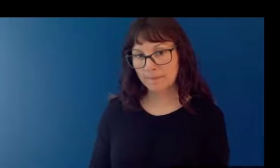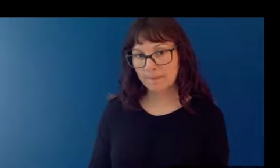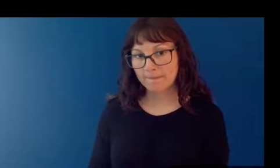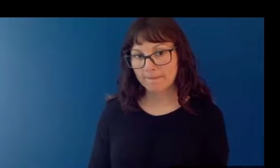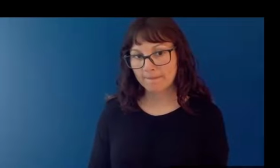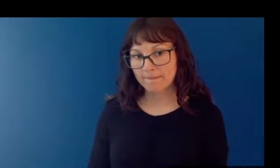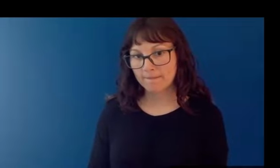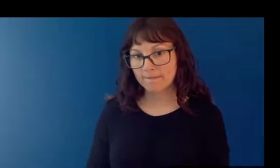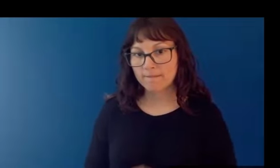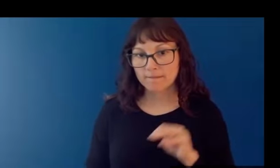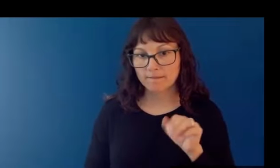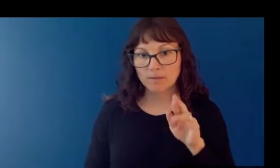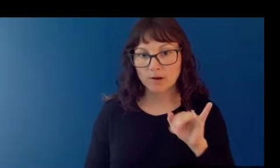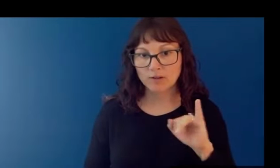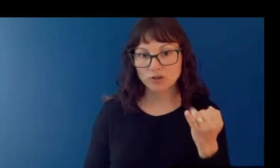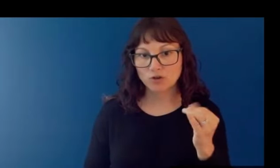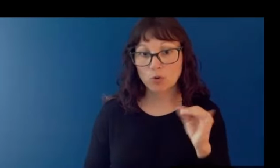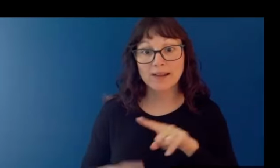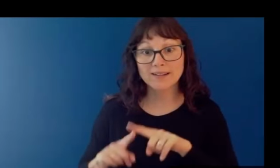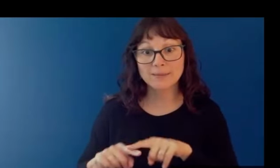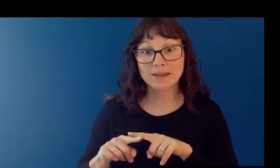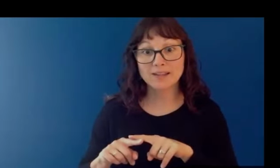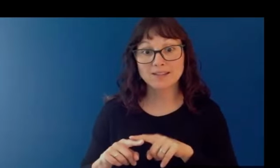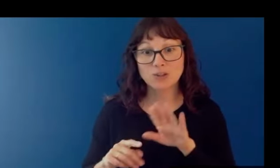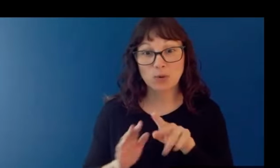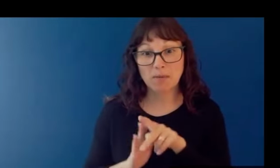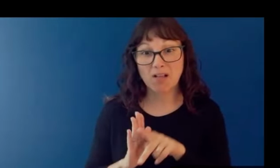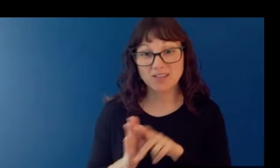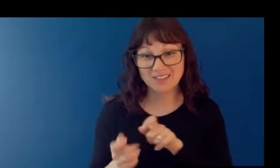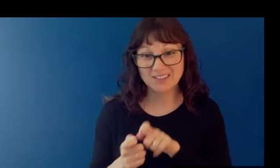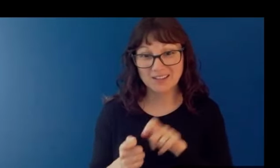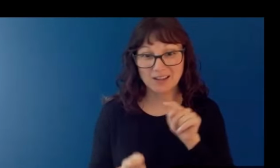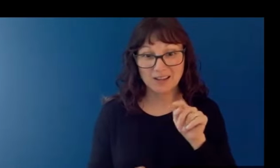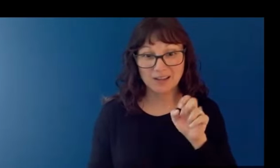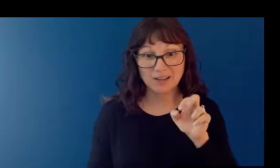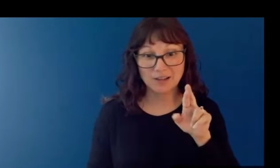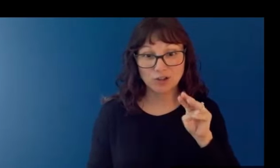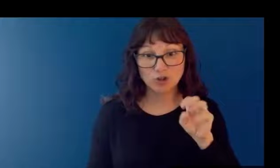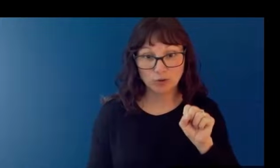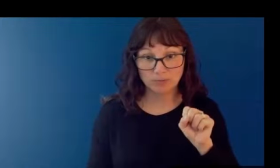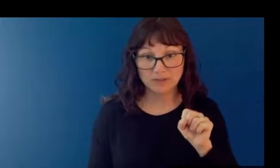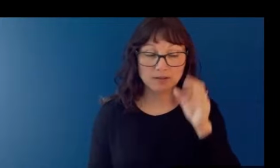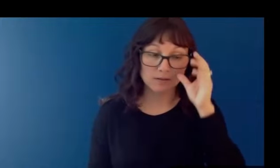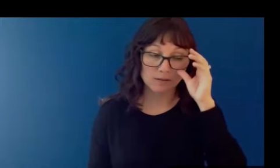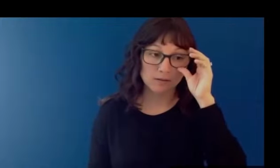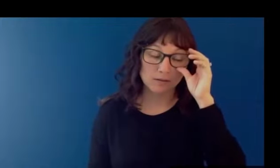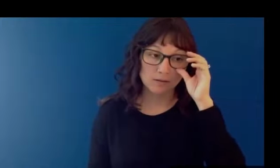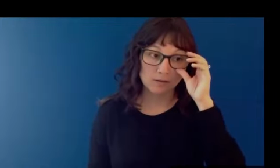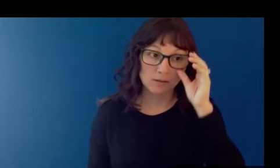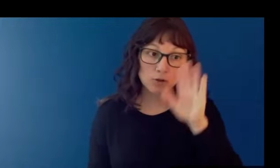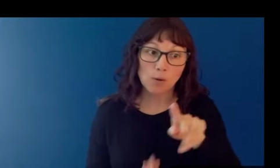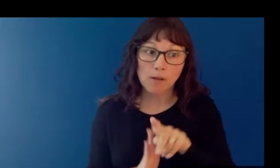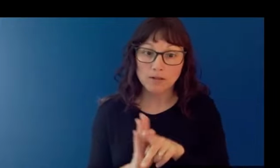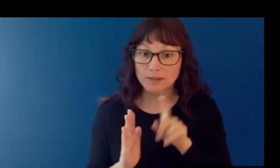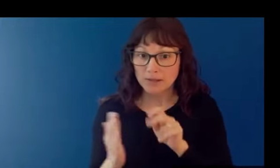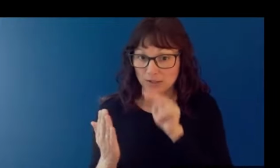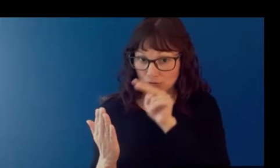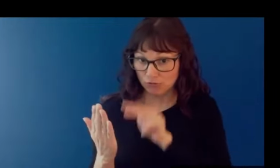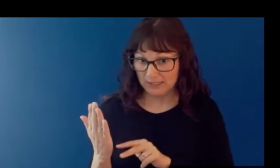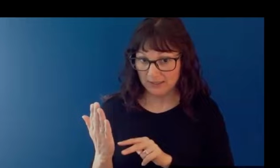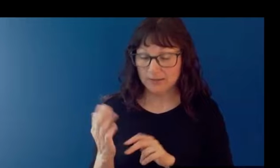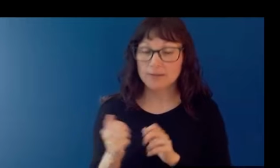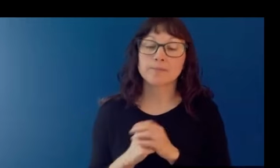It's going to depend on the terms of your policy. You're going to have to read the policy.